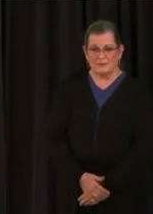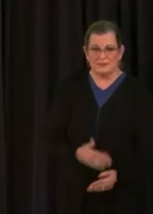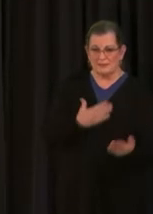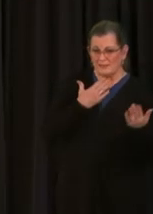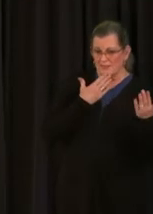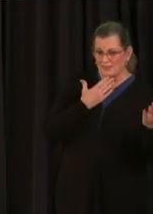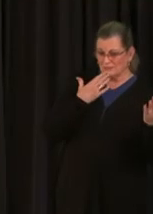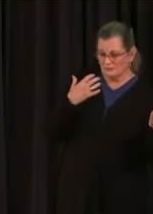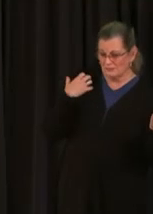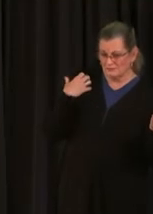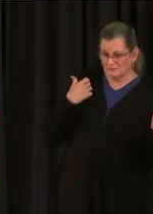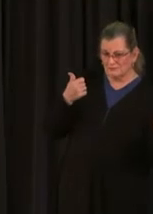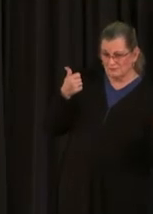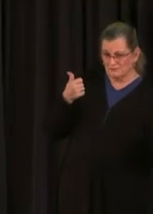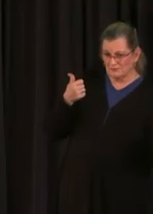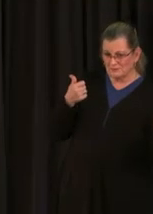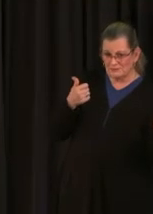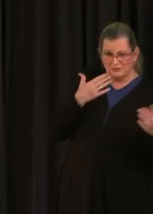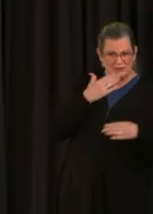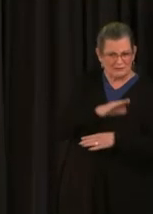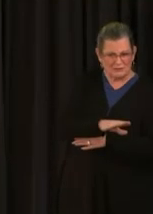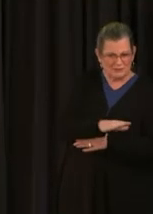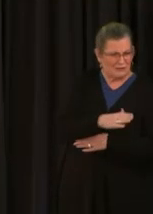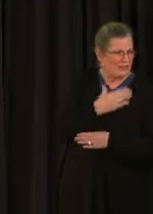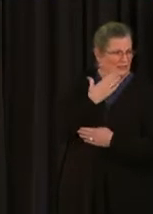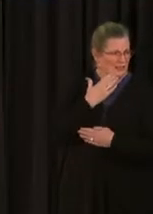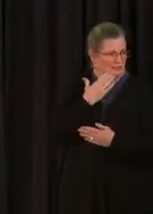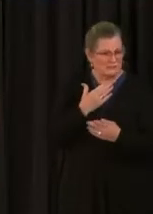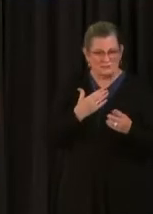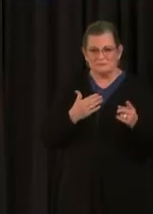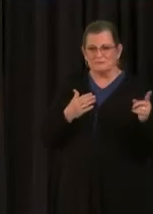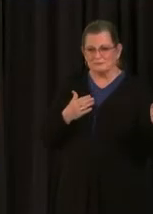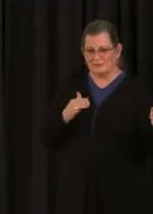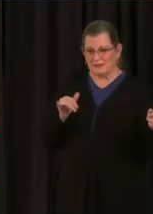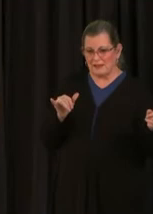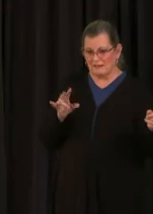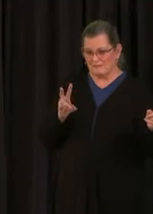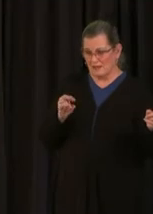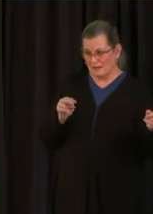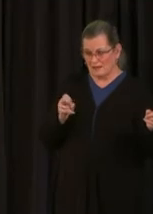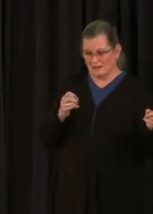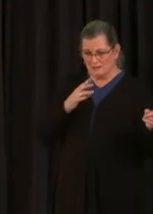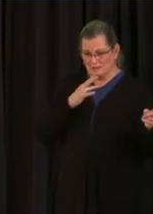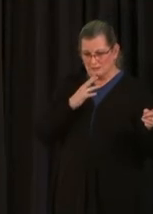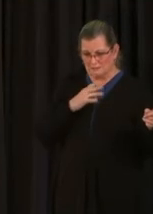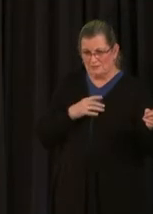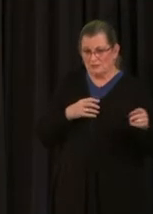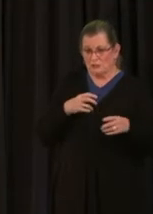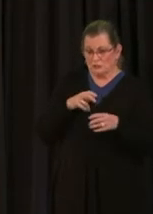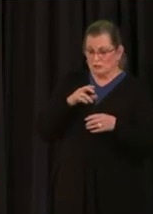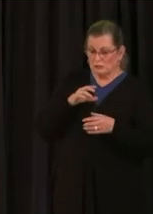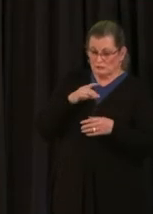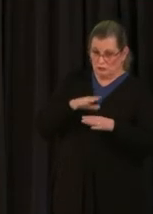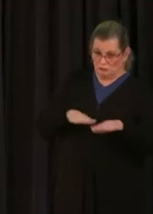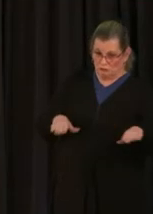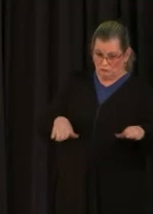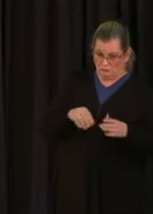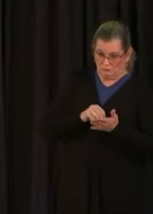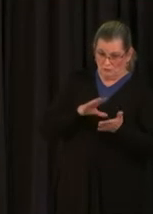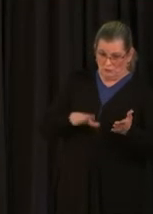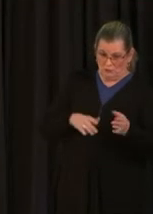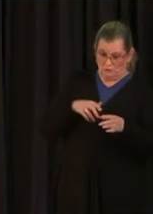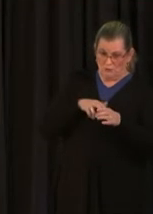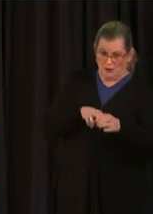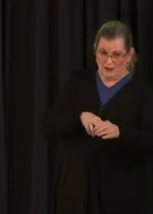Thank you, Chancellor. Good afternoon, everyone. The Kids Ride Free program, which is a transit subsidy, was established by Mayor